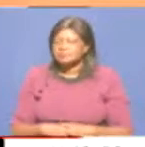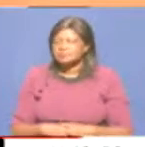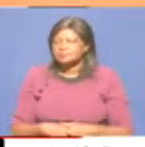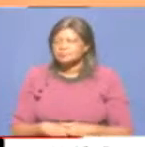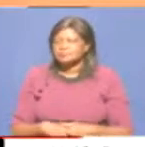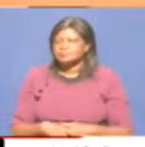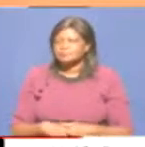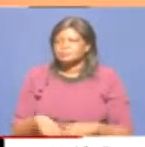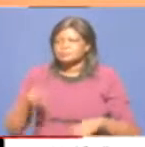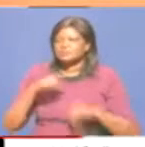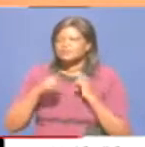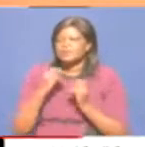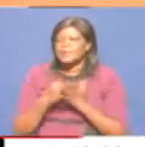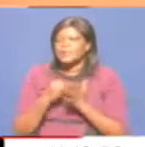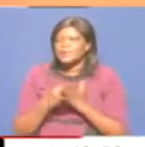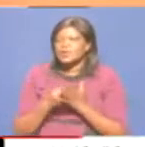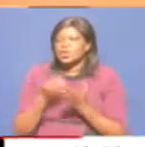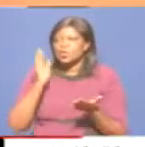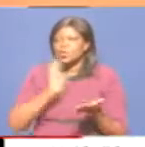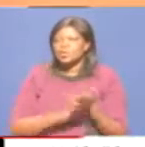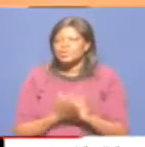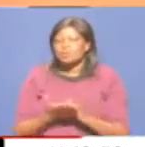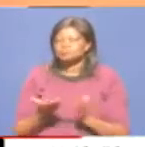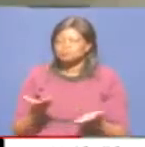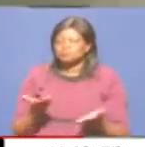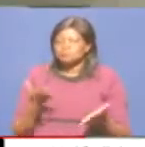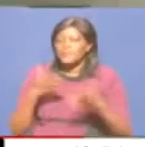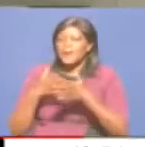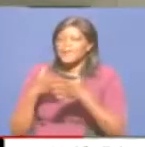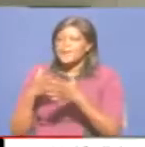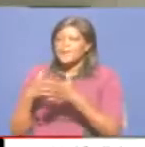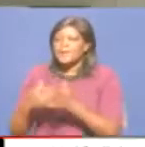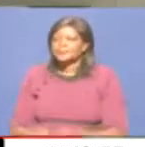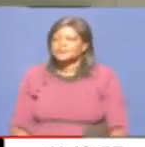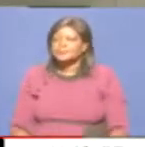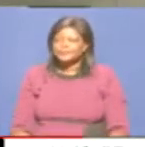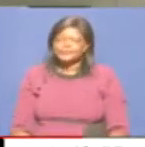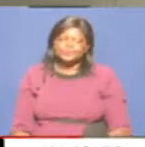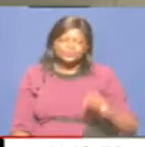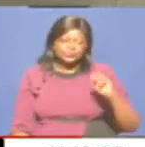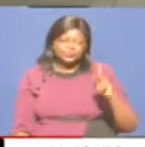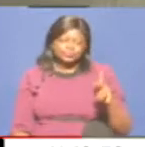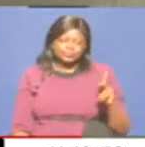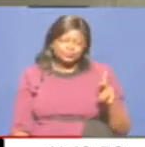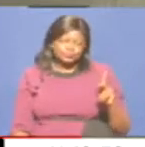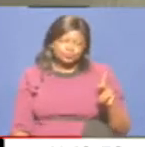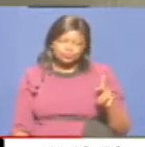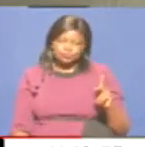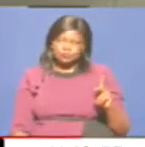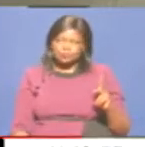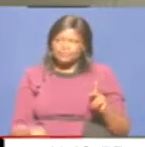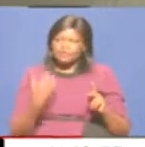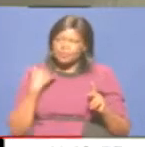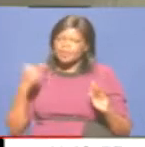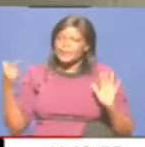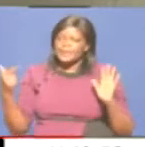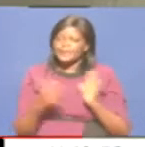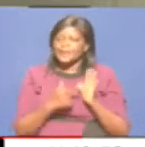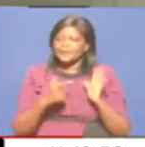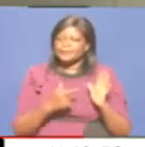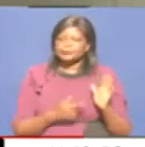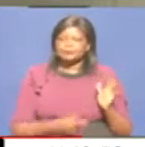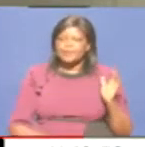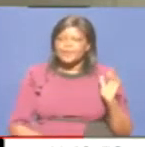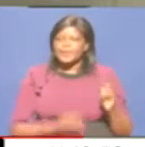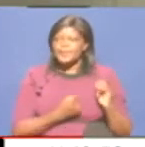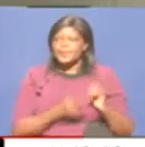divide that revenue without putting so much obstacles. Okay, of course, Mheshimiwa, very good points raised by the secretary here.